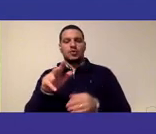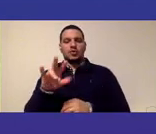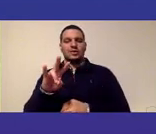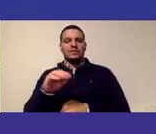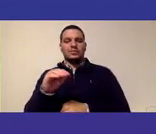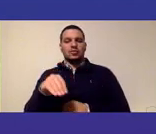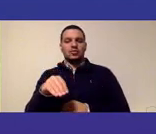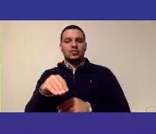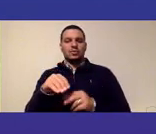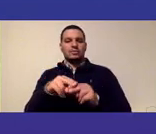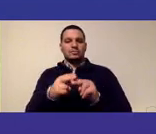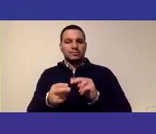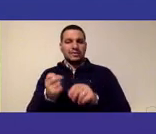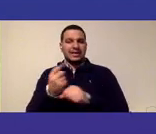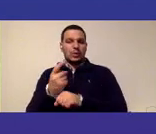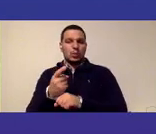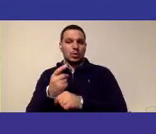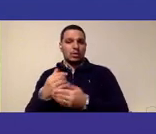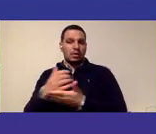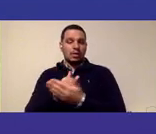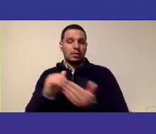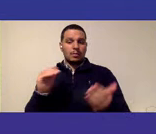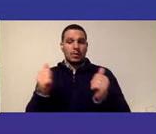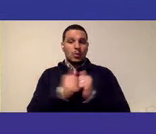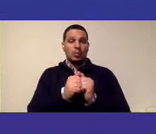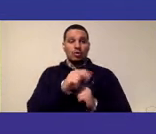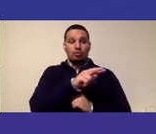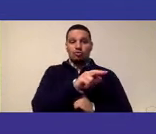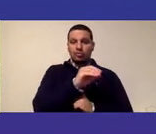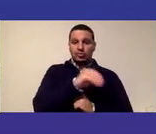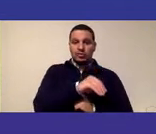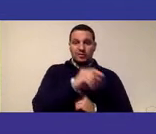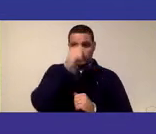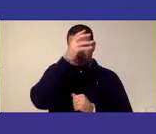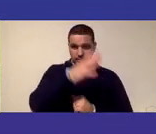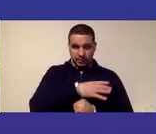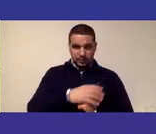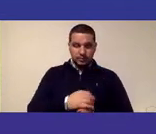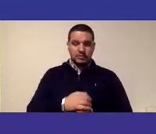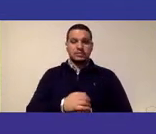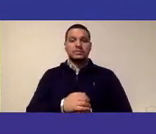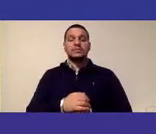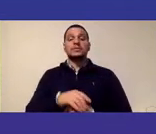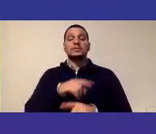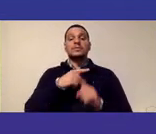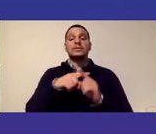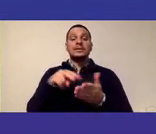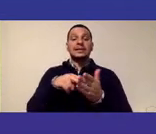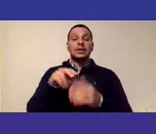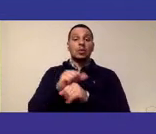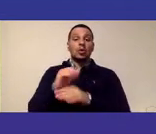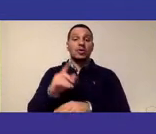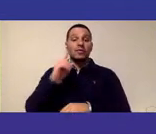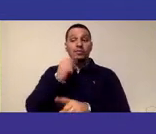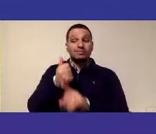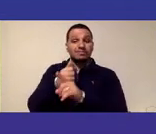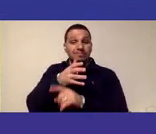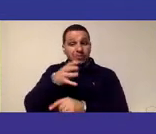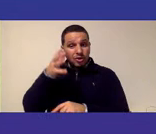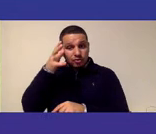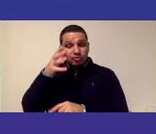37% decrease in annual income compared to 33% for men. And dance workers who are parents